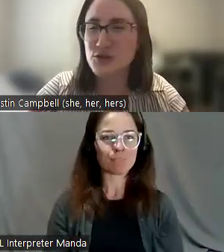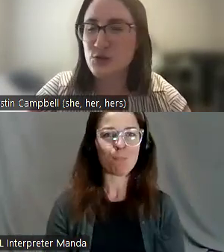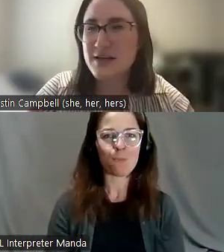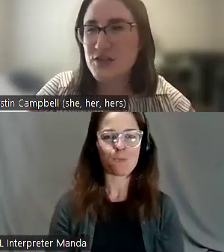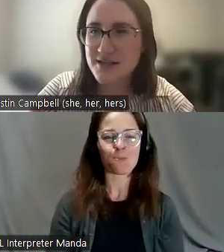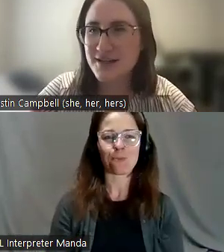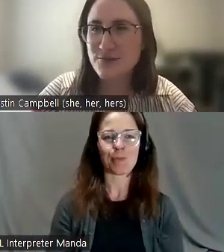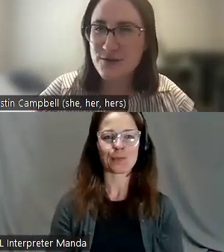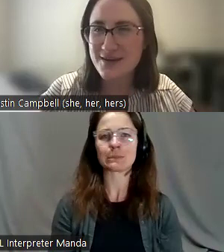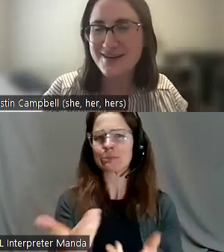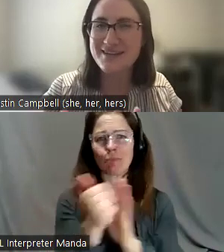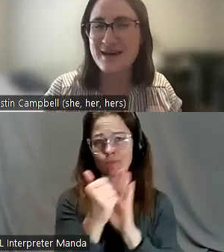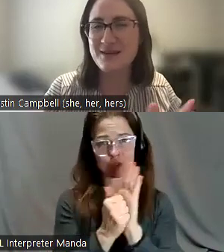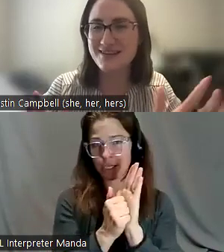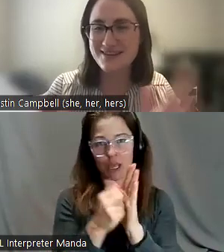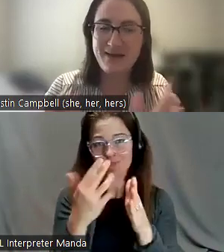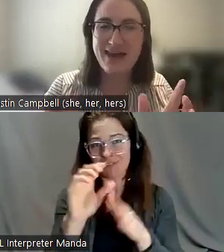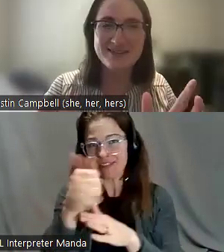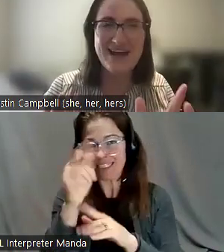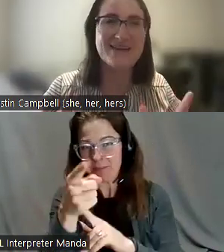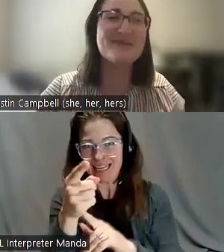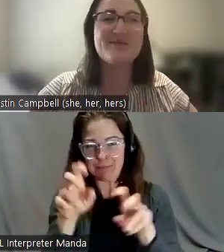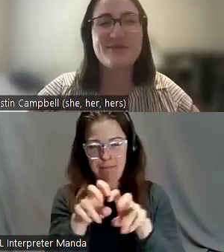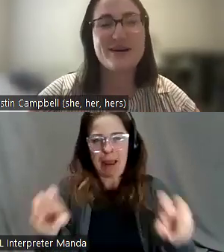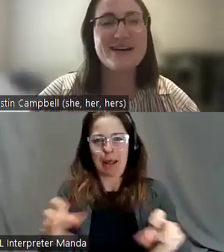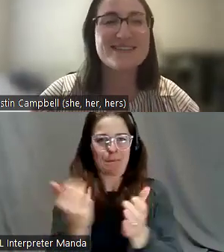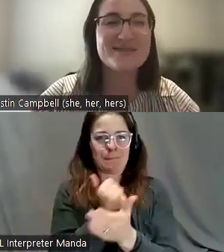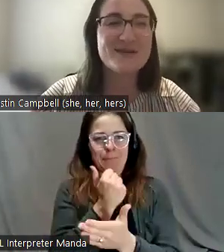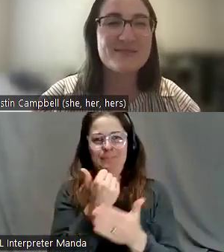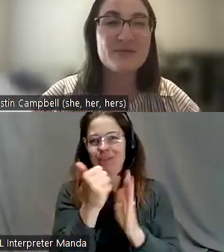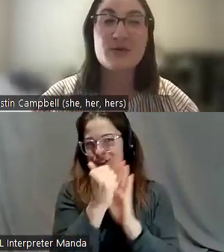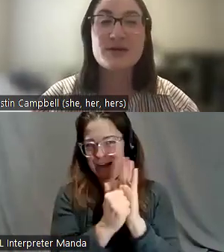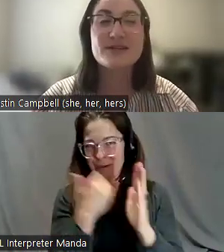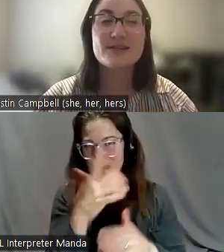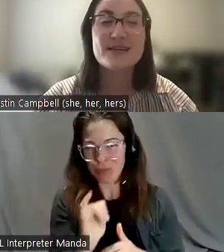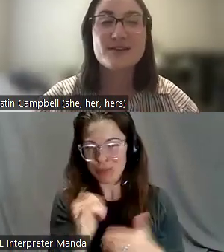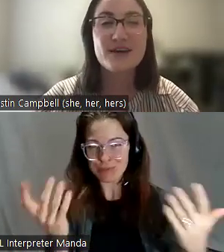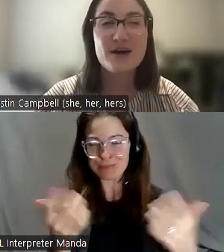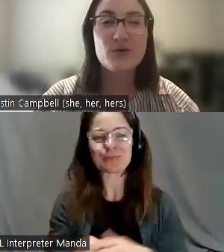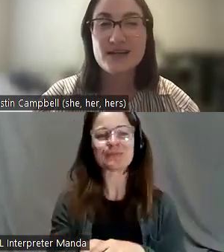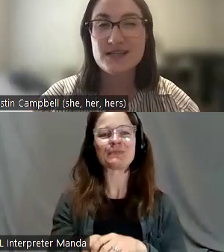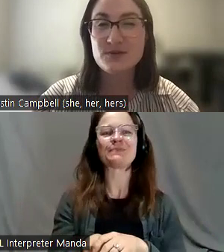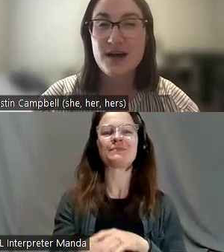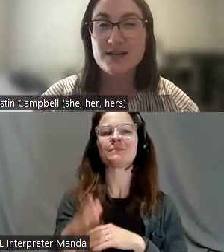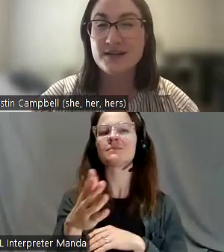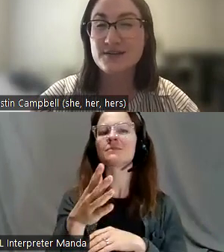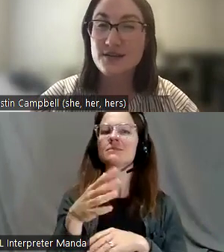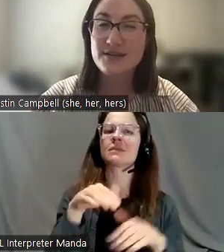So a short agenda within our 10-minute panel time for us is going to be, we're going to take a look at what